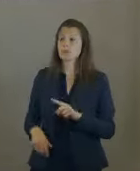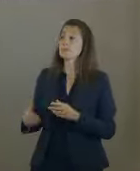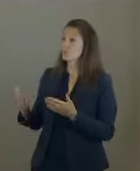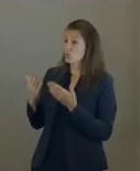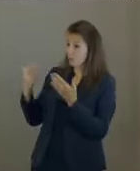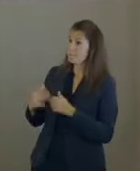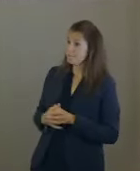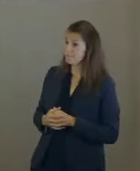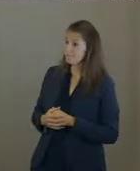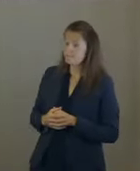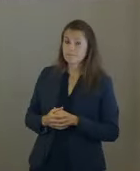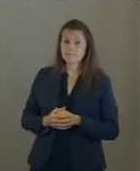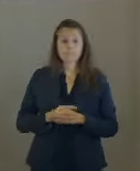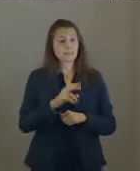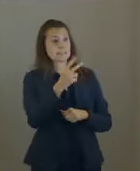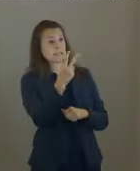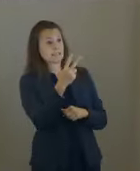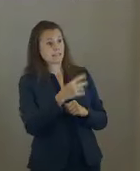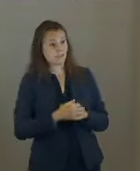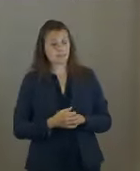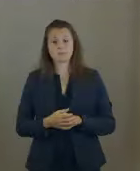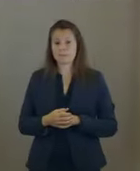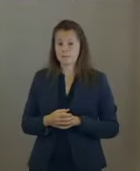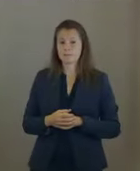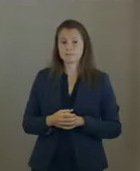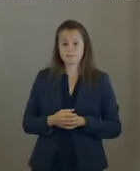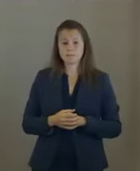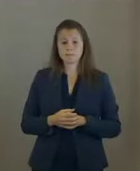moved. Second.